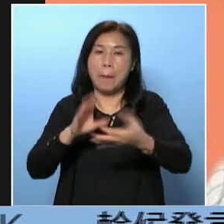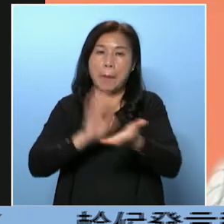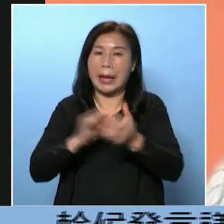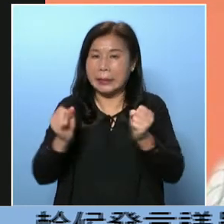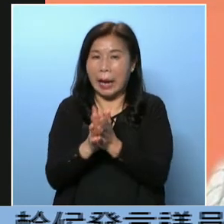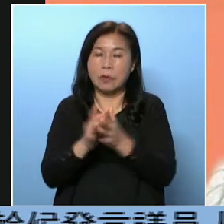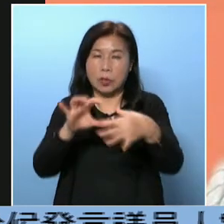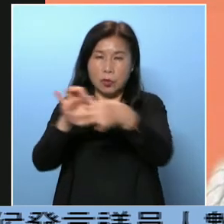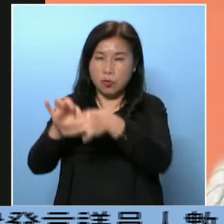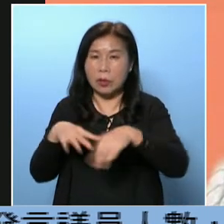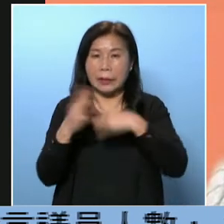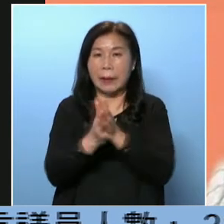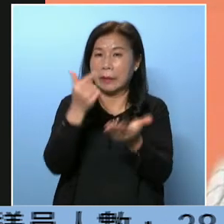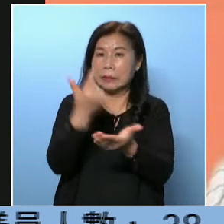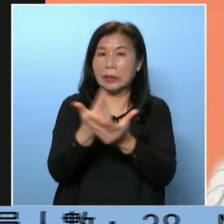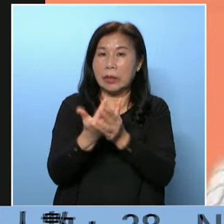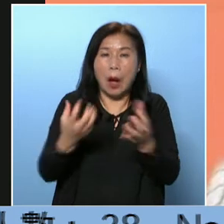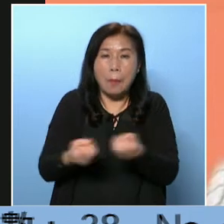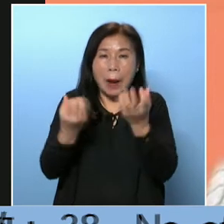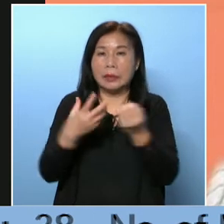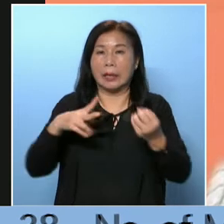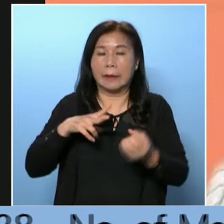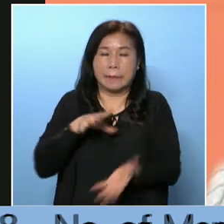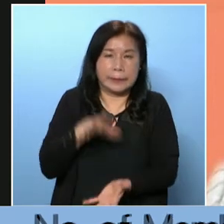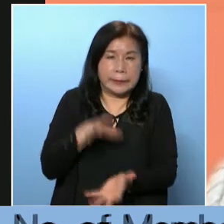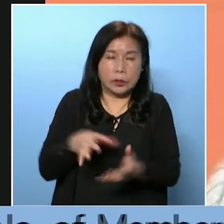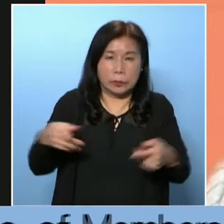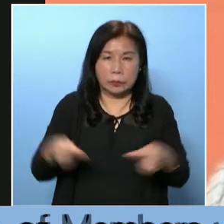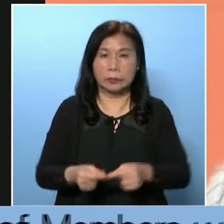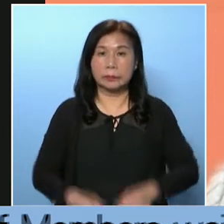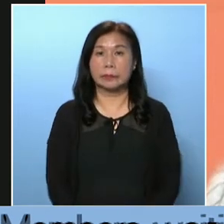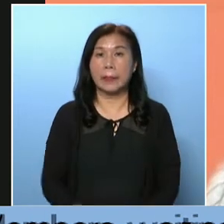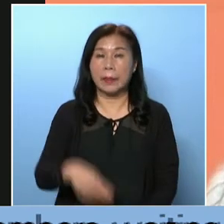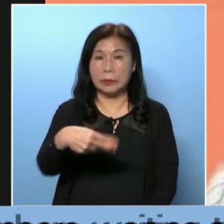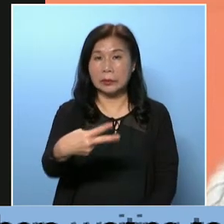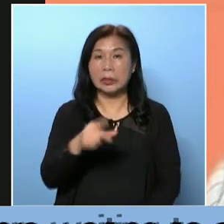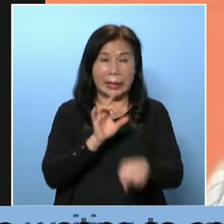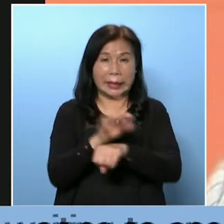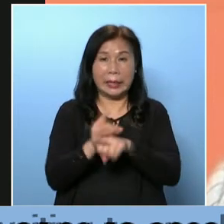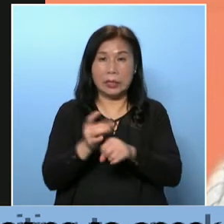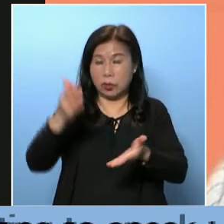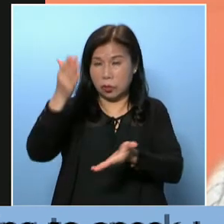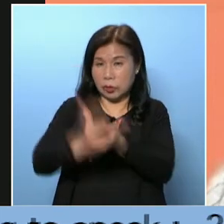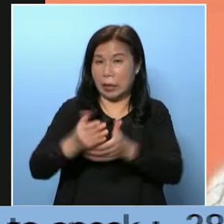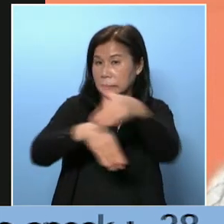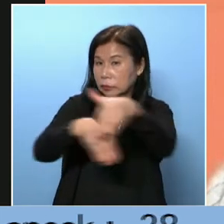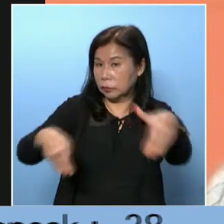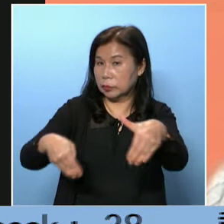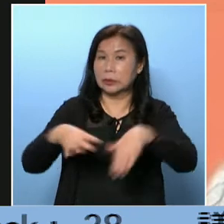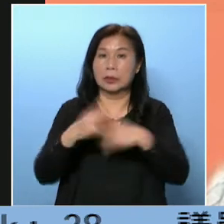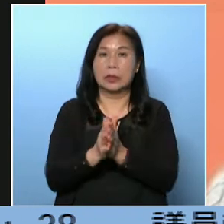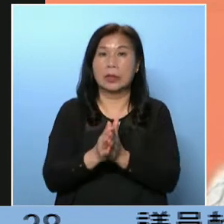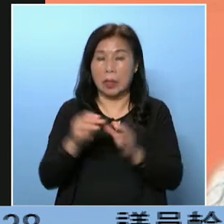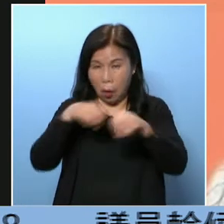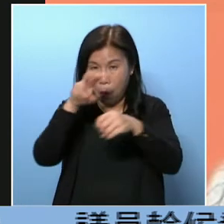detect the transmission chains early. And only by doing this can we suppress the current wave. And also, we have to